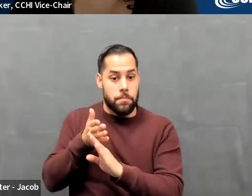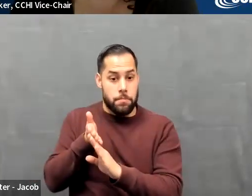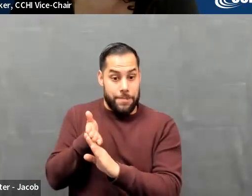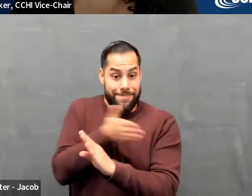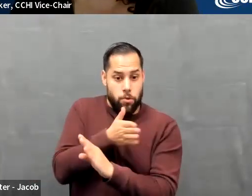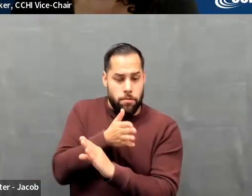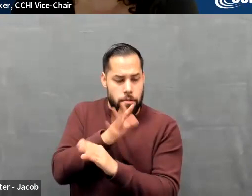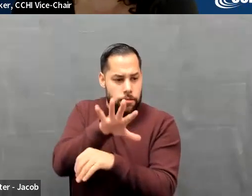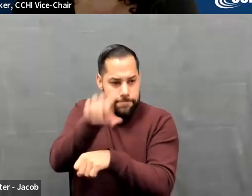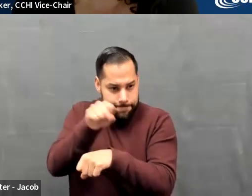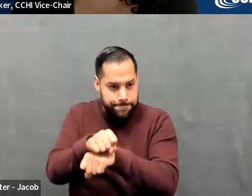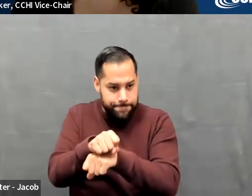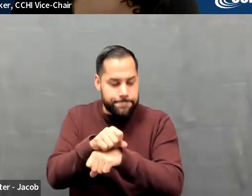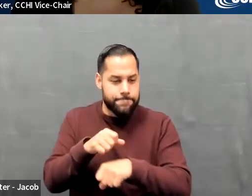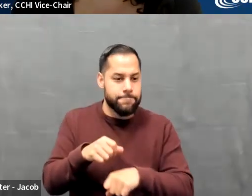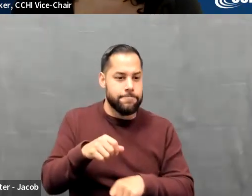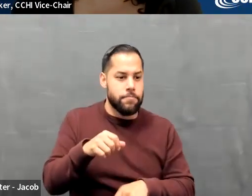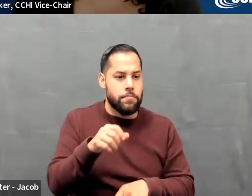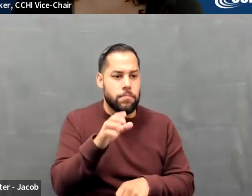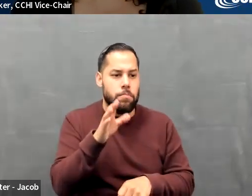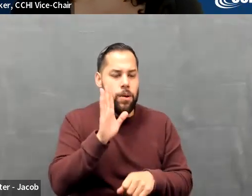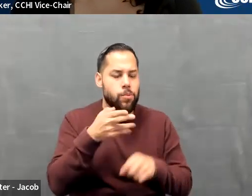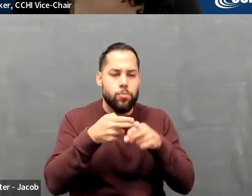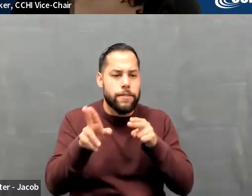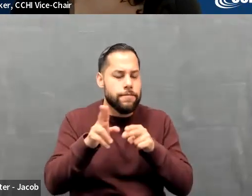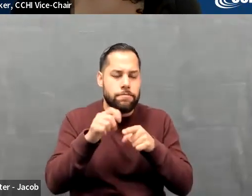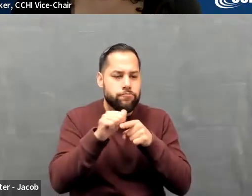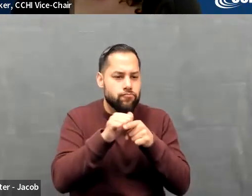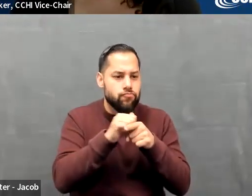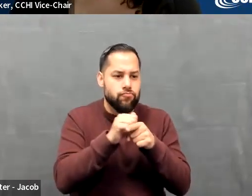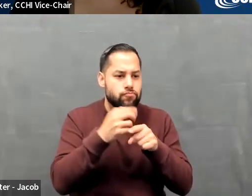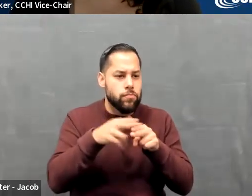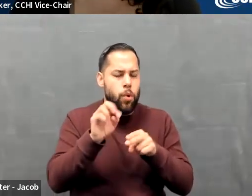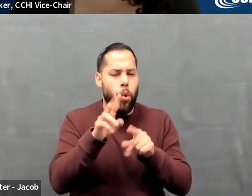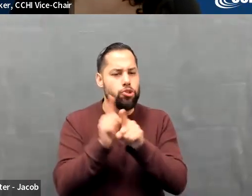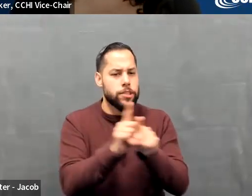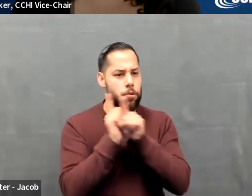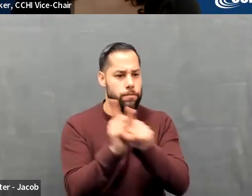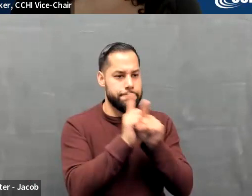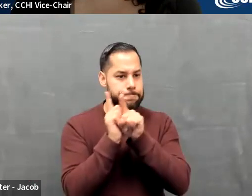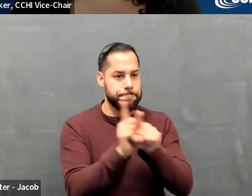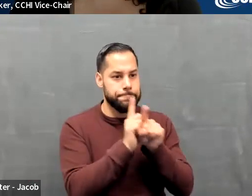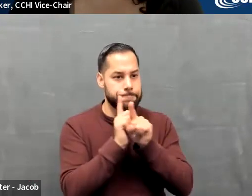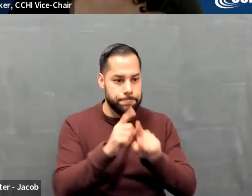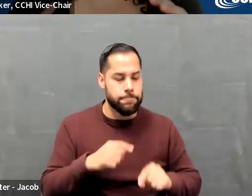even the actual session, I'll do a little practice, or at least shadowing.